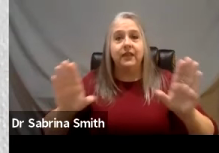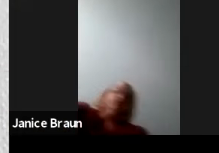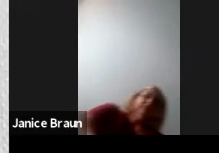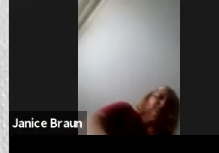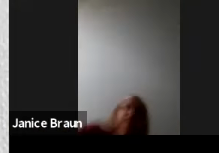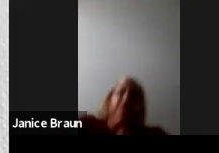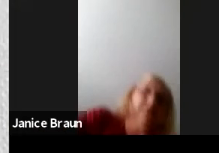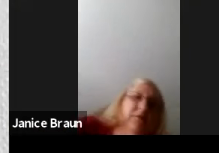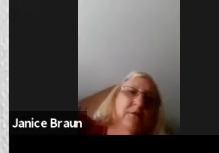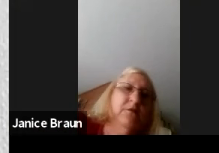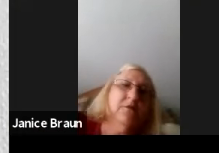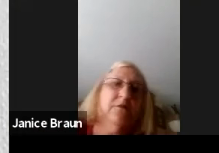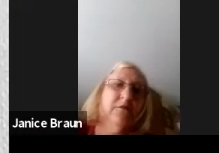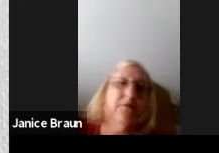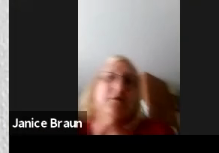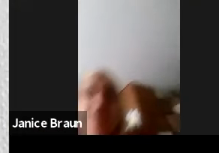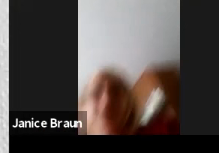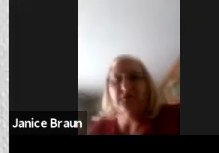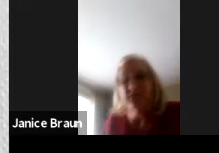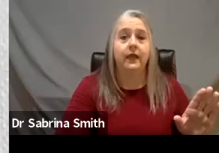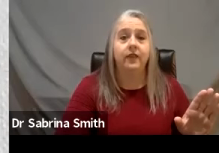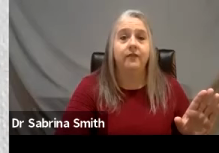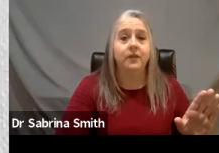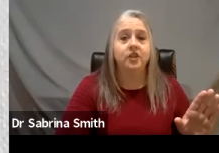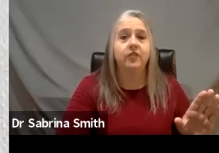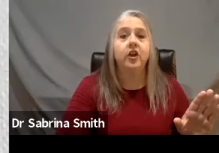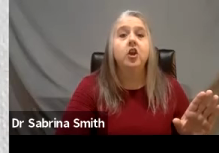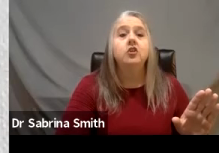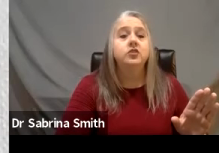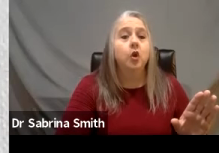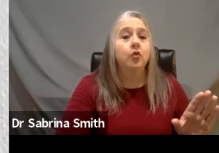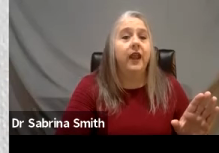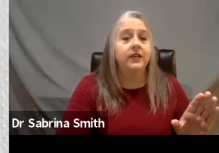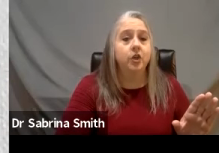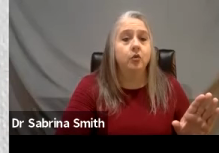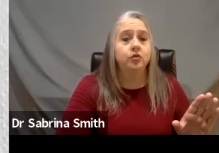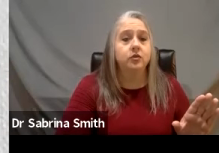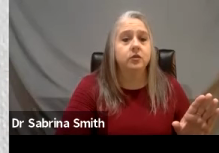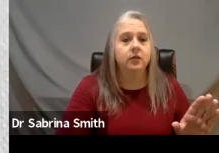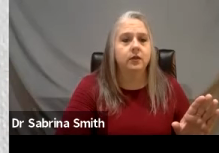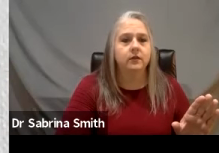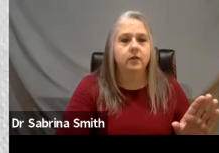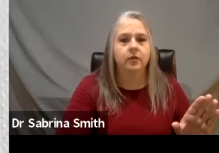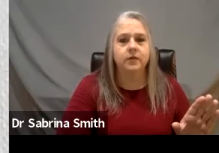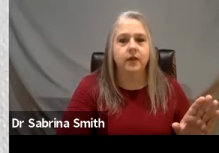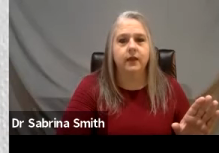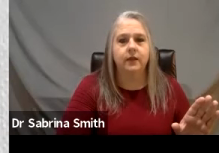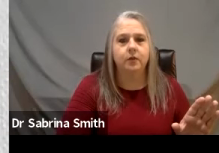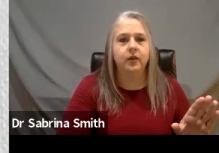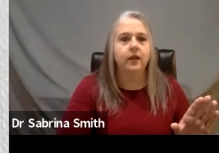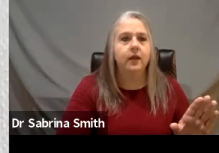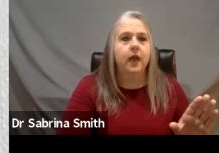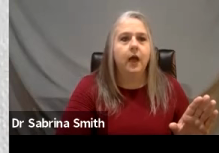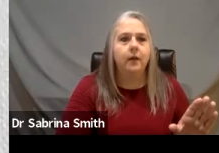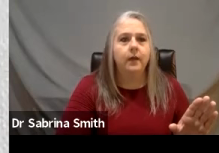least a general approach to something when I'm getting the information out there so that I don't, hold on, I'm sorry, I gotta keep